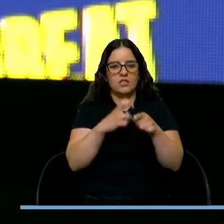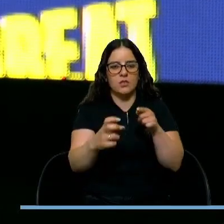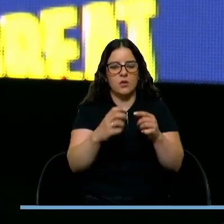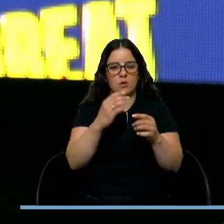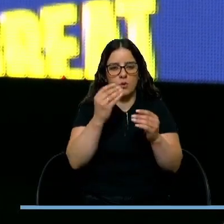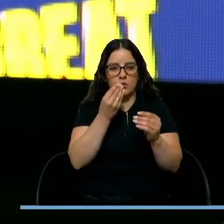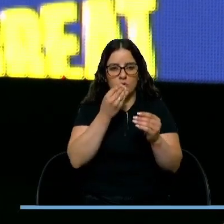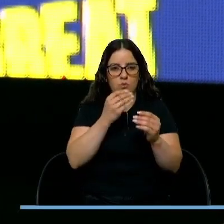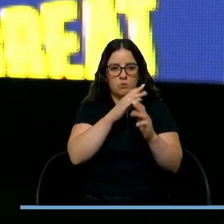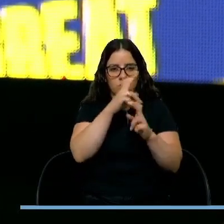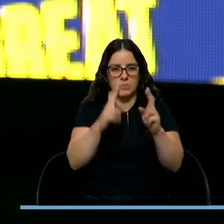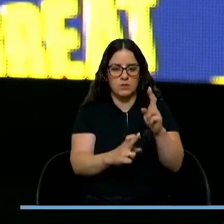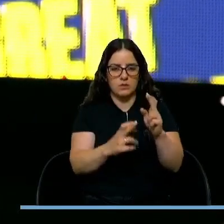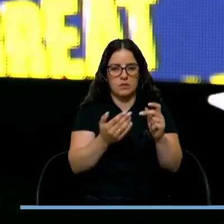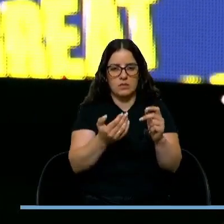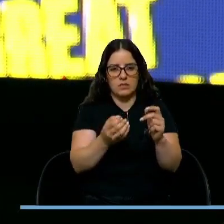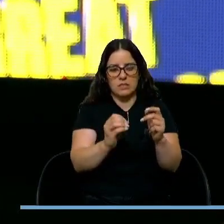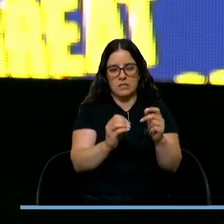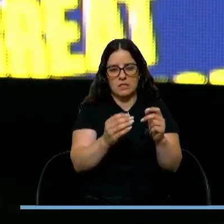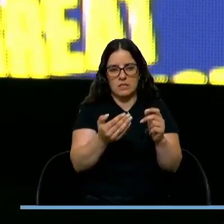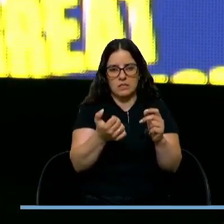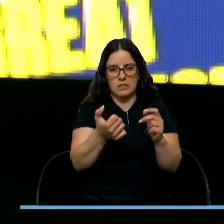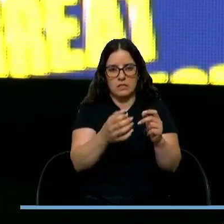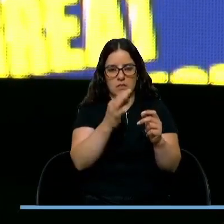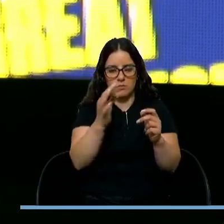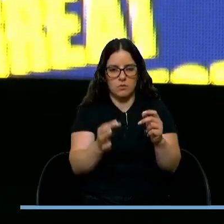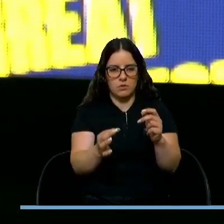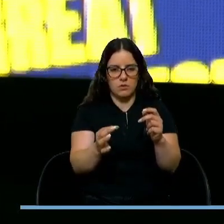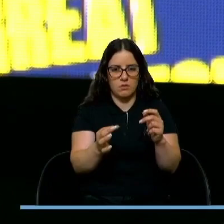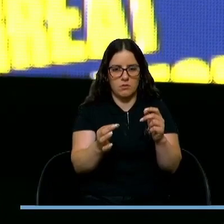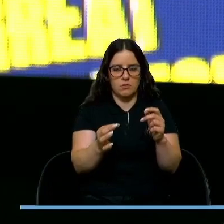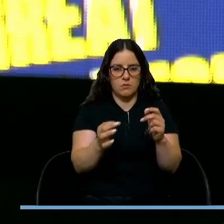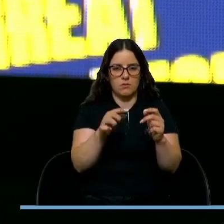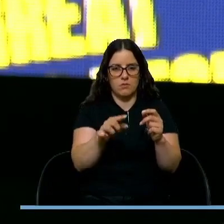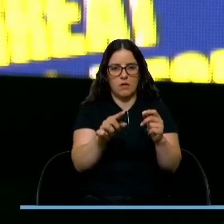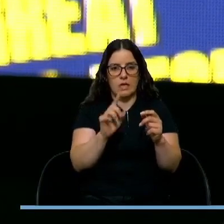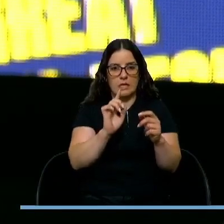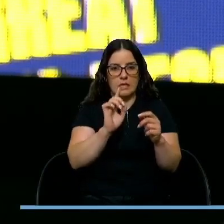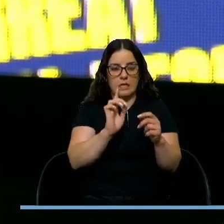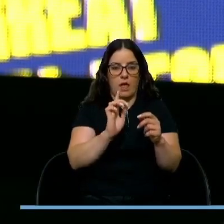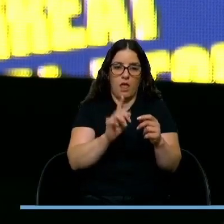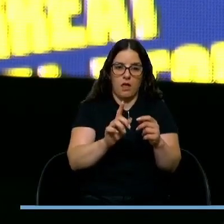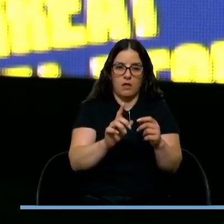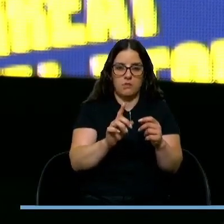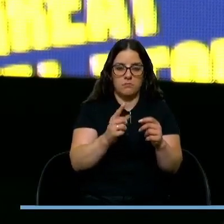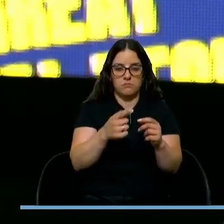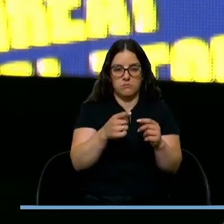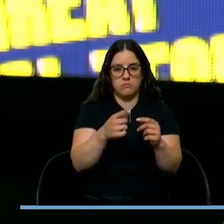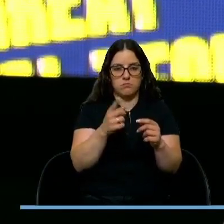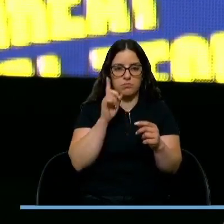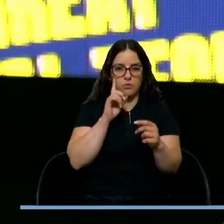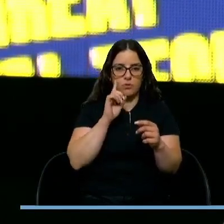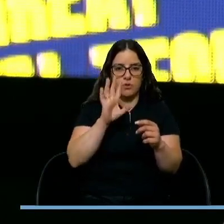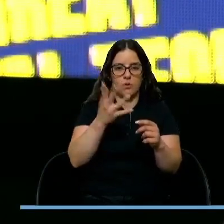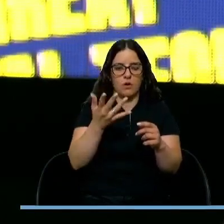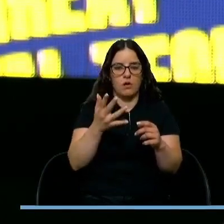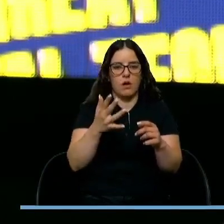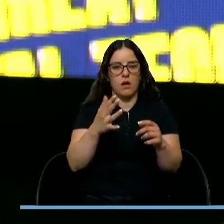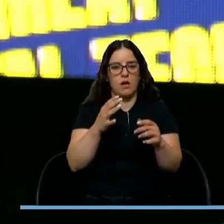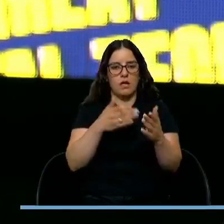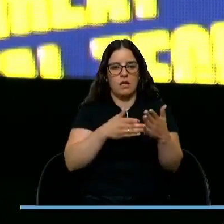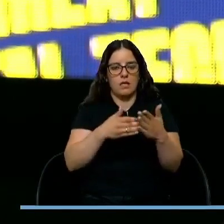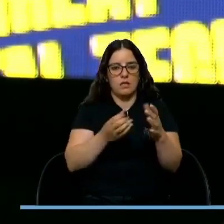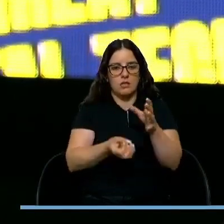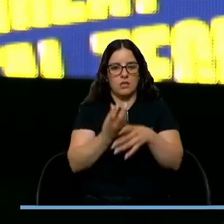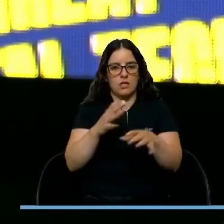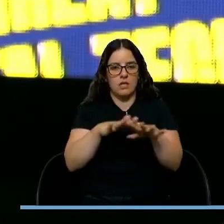50 to 70%. So this is clearly an important asset for our customers when